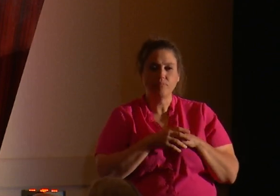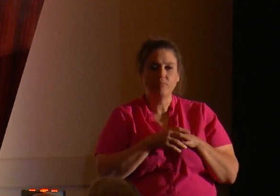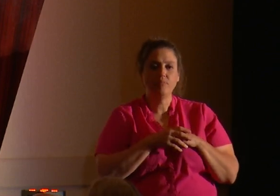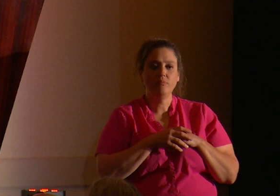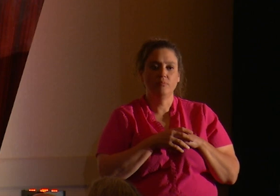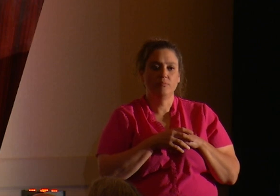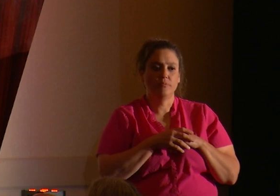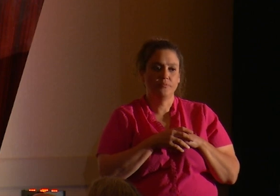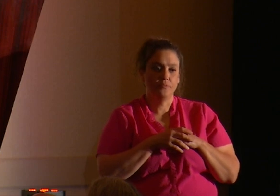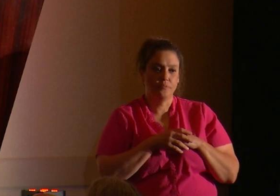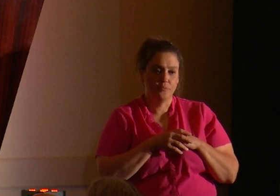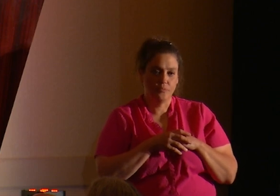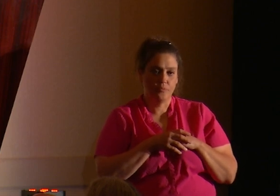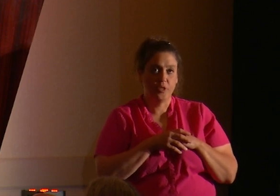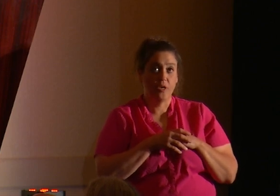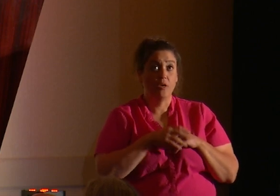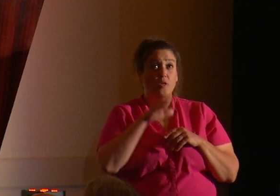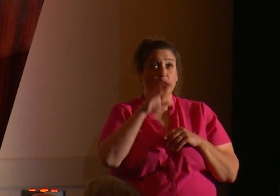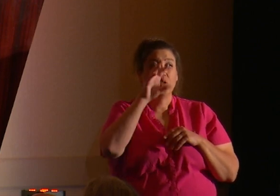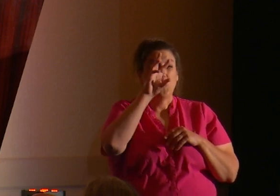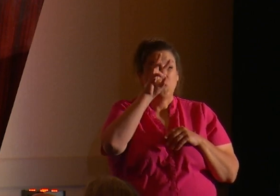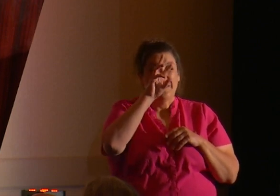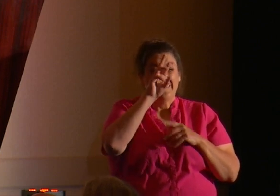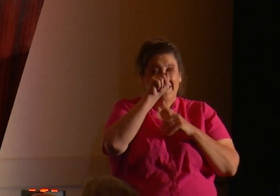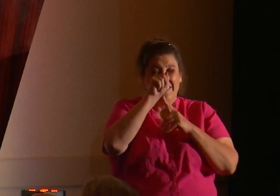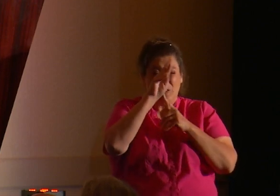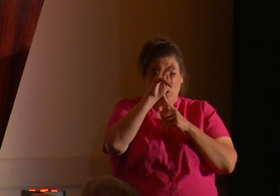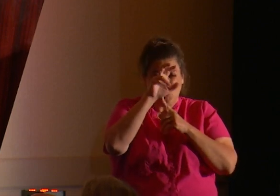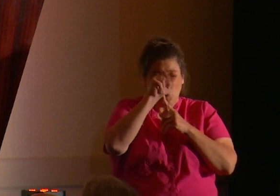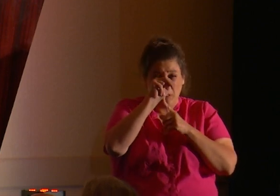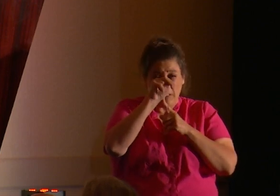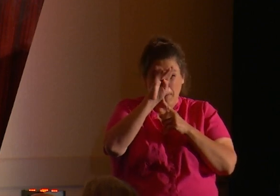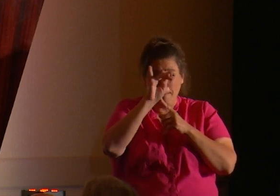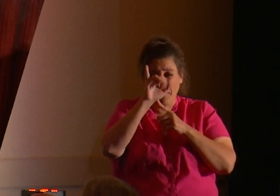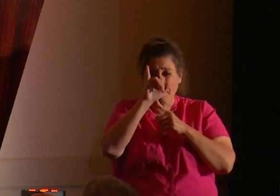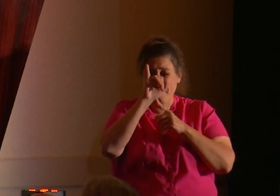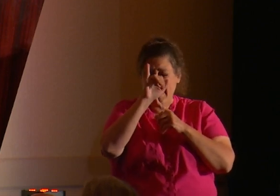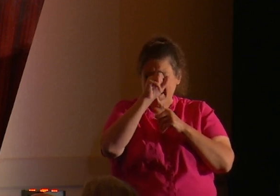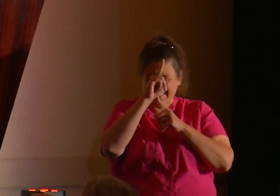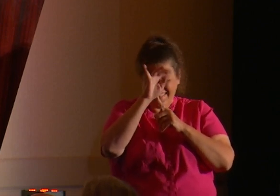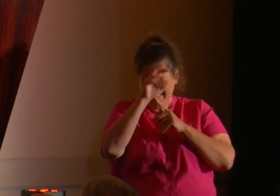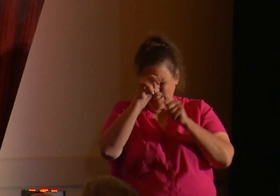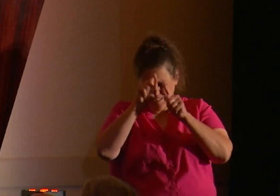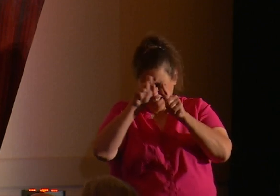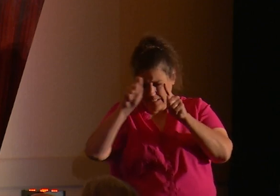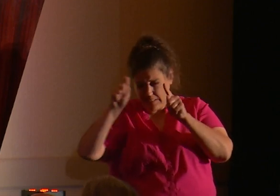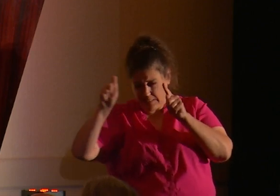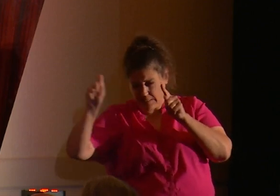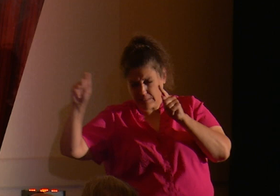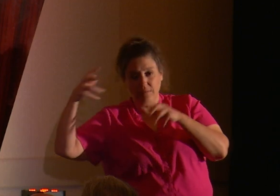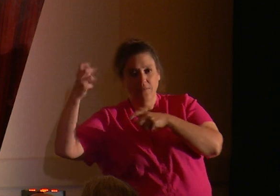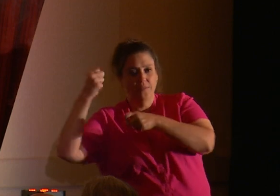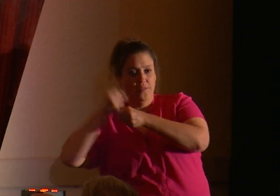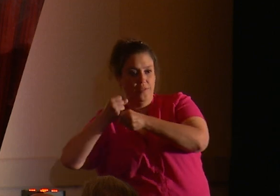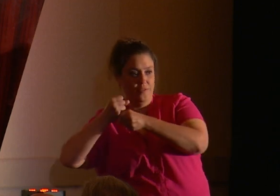so that means like 6 trillion, bazillion, bazillion, gazillion years before God even made Adam and Eve, he knew he was going to make two people. They were going to be